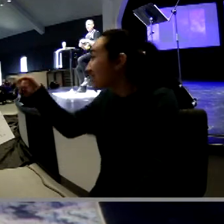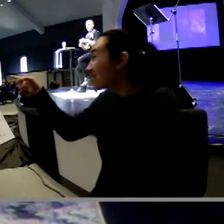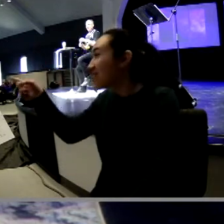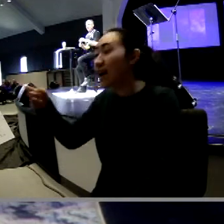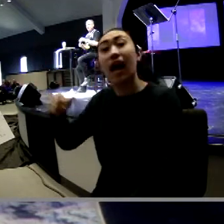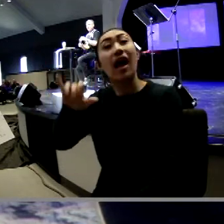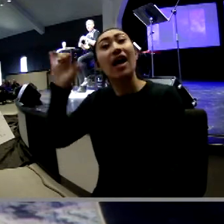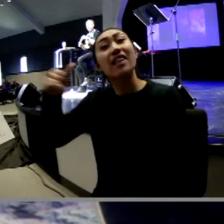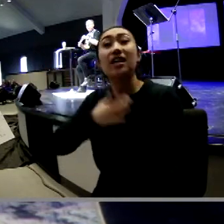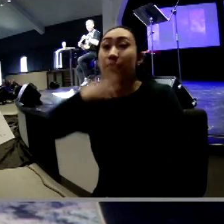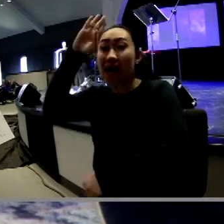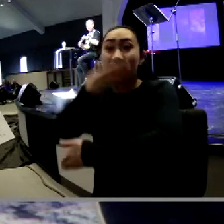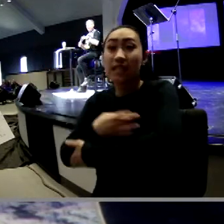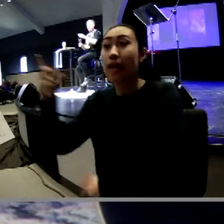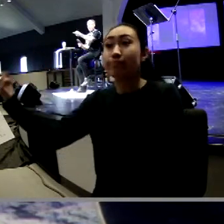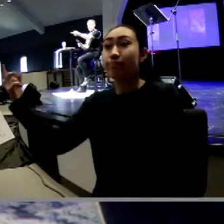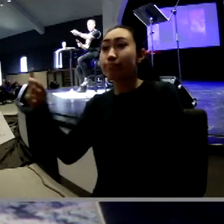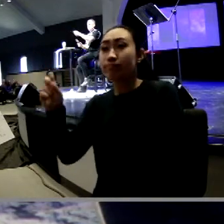coming in late.